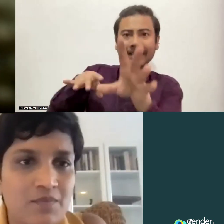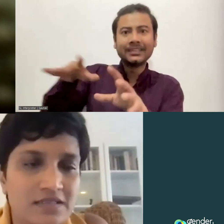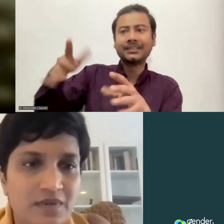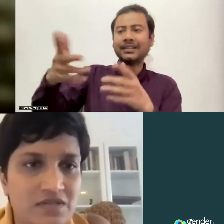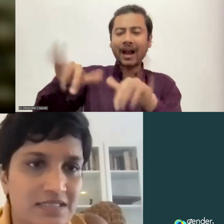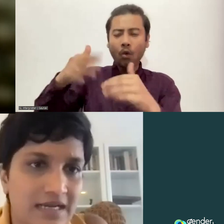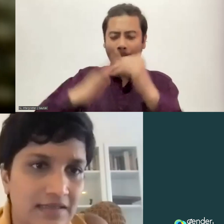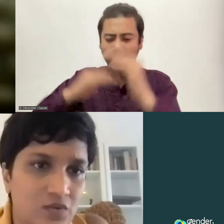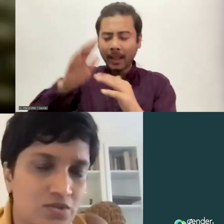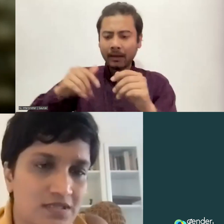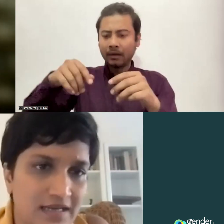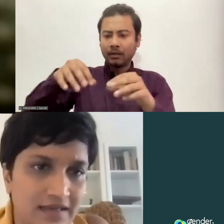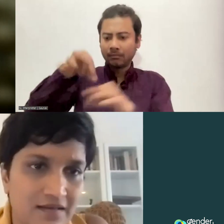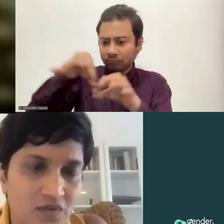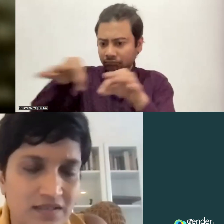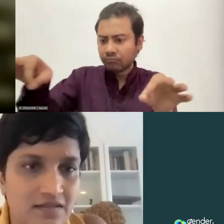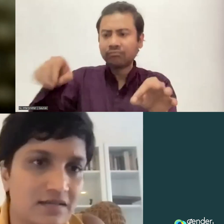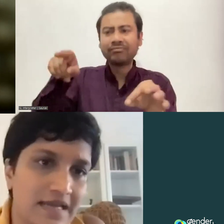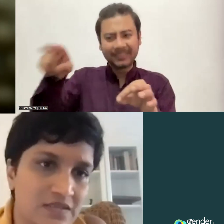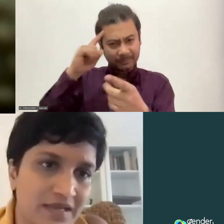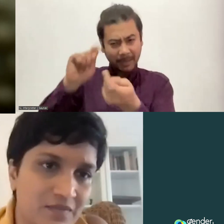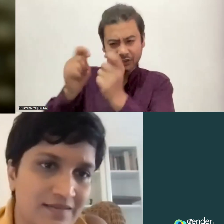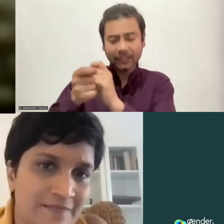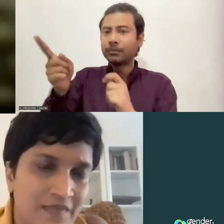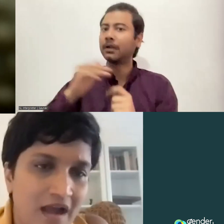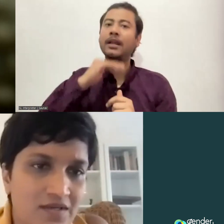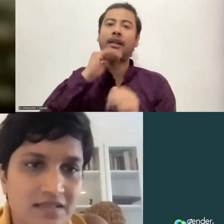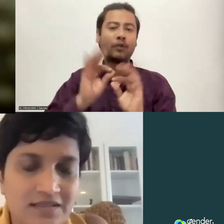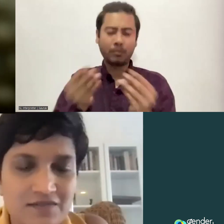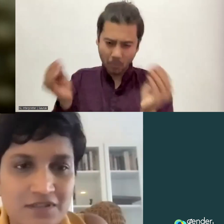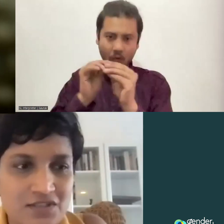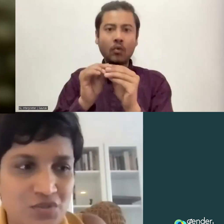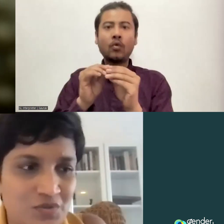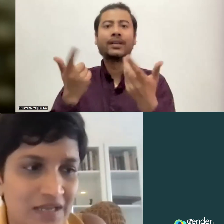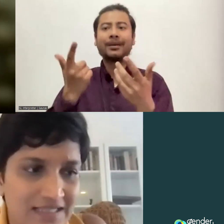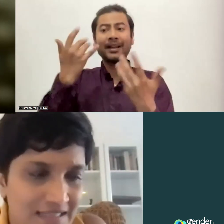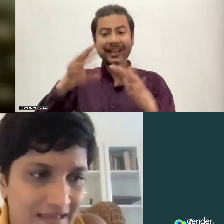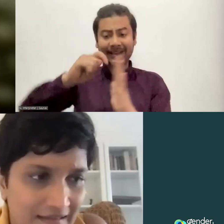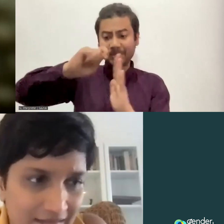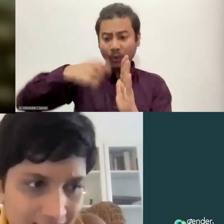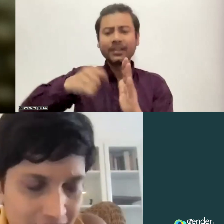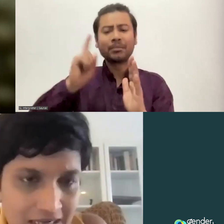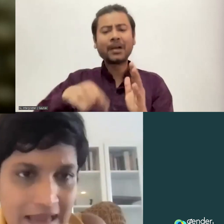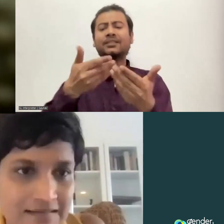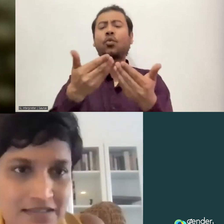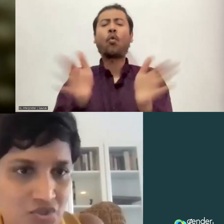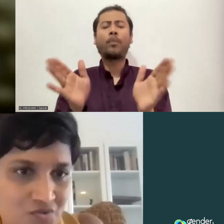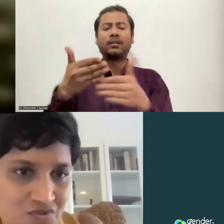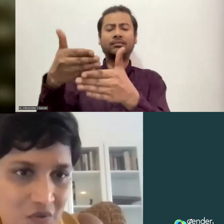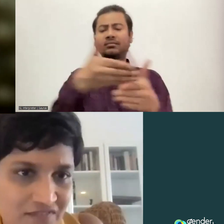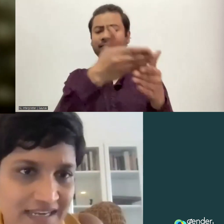say, participatory design and social design within certain aspect, but how does that convert to, let's say,